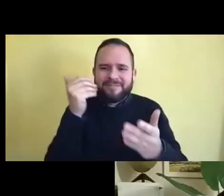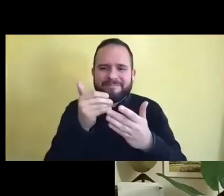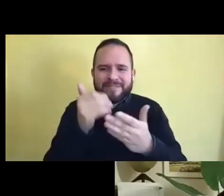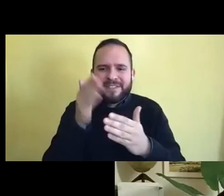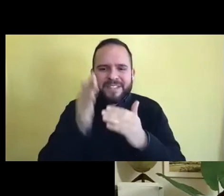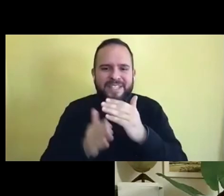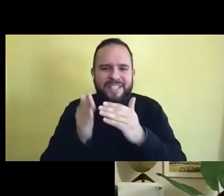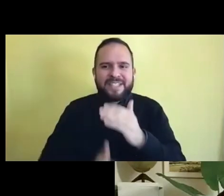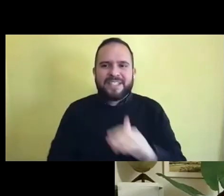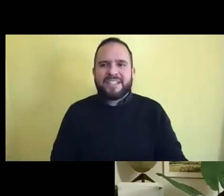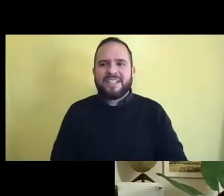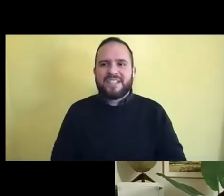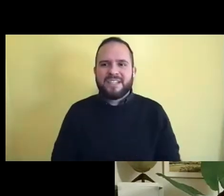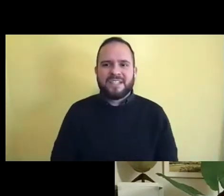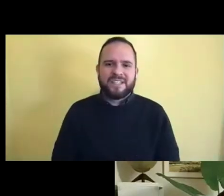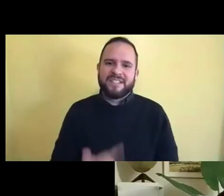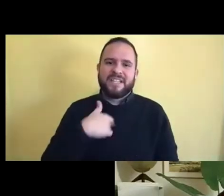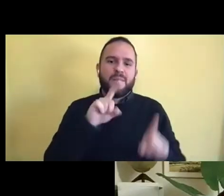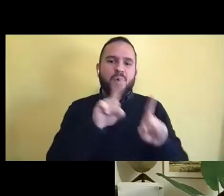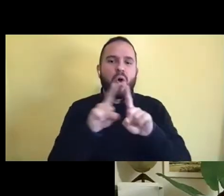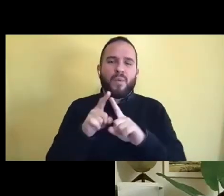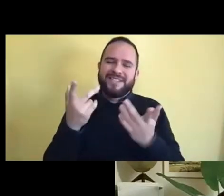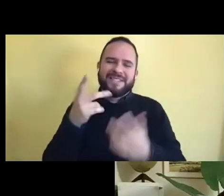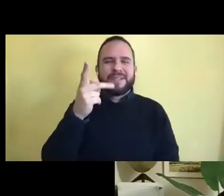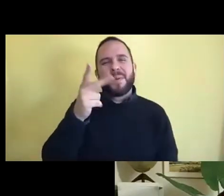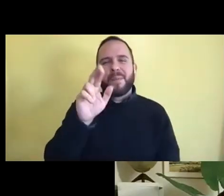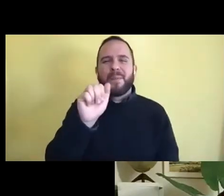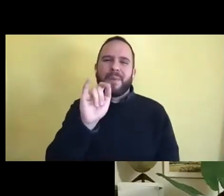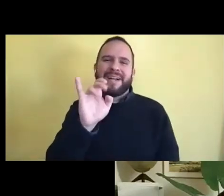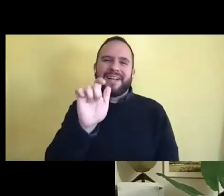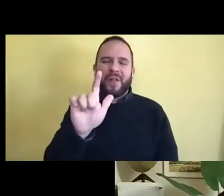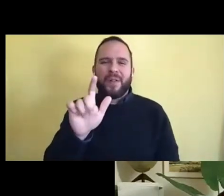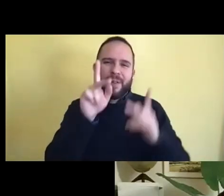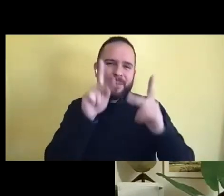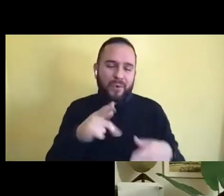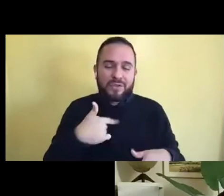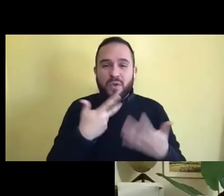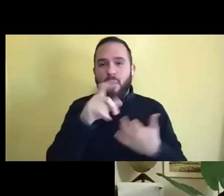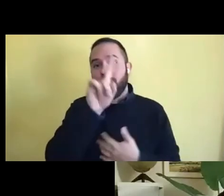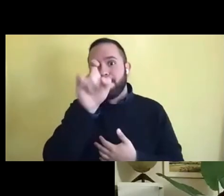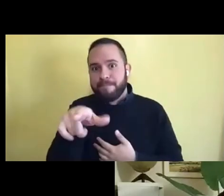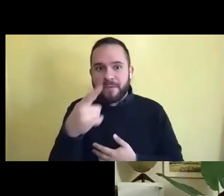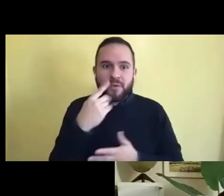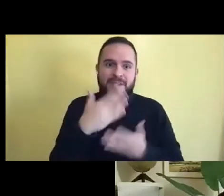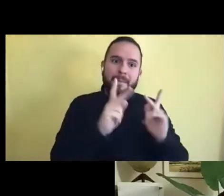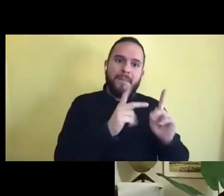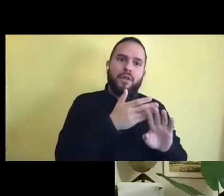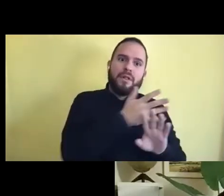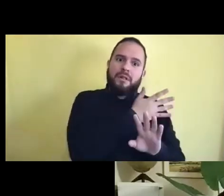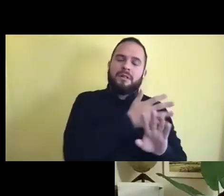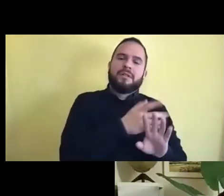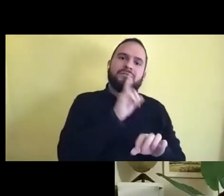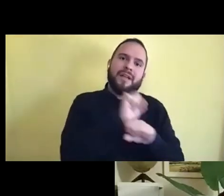And, I'm always the practical person. And I just wanted to kind of ask a question for some of the people who are actually working out